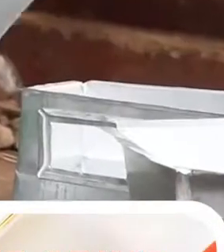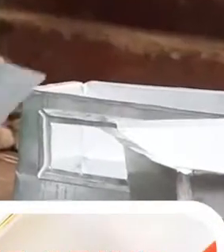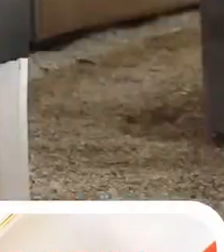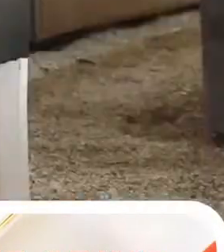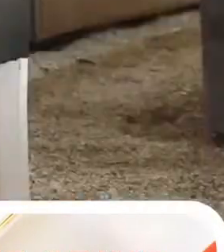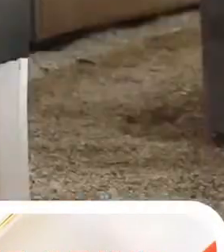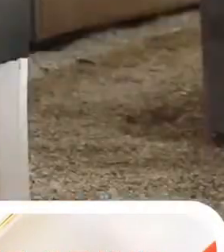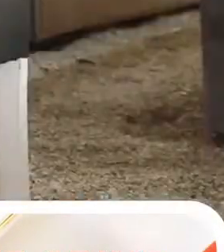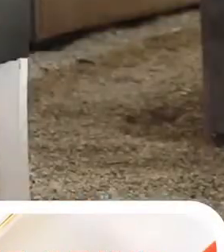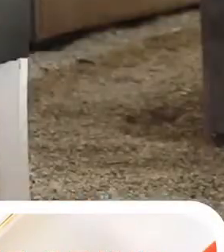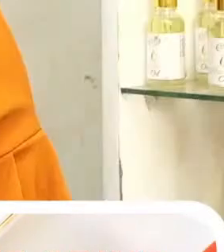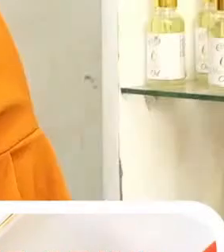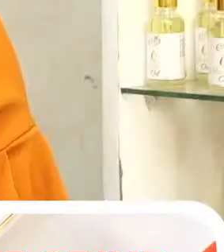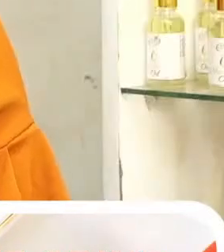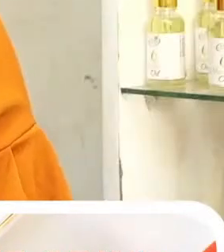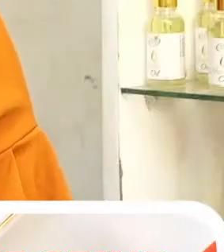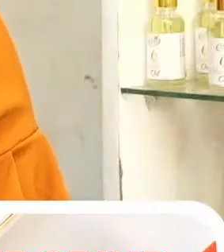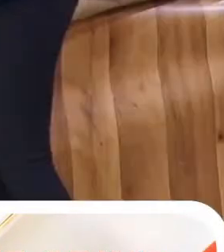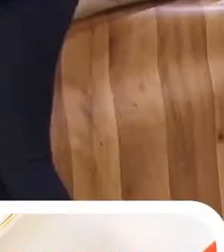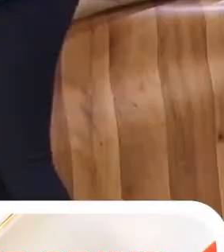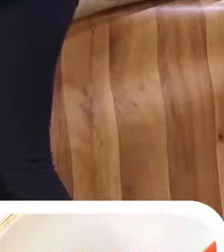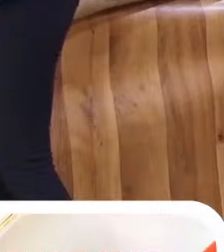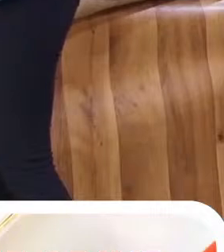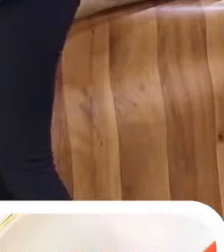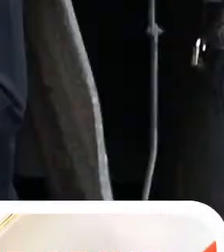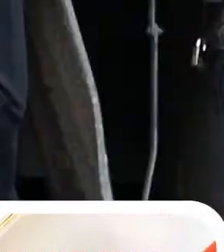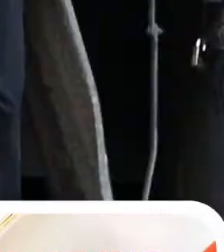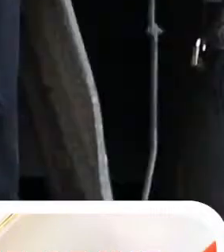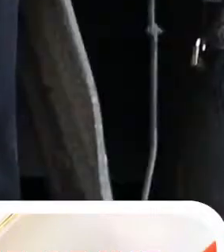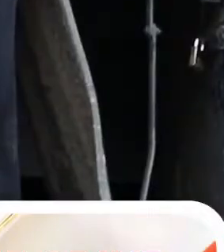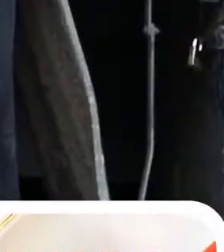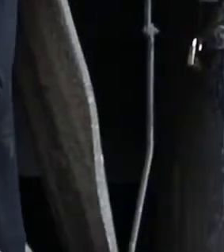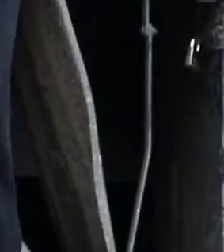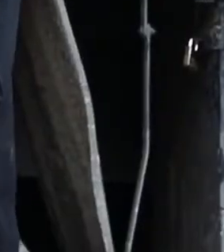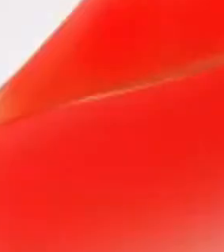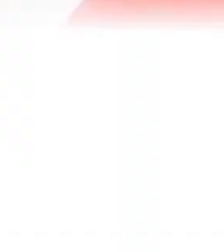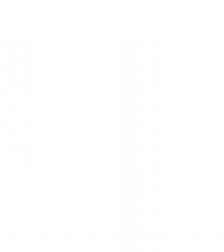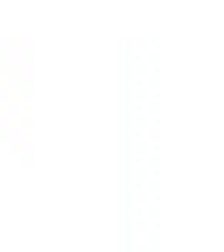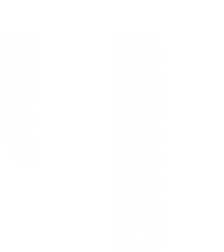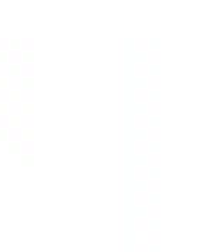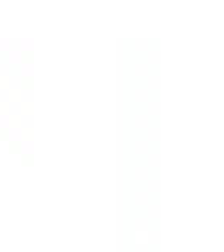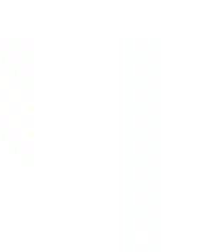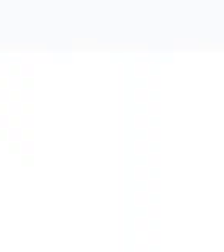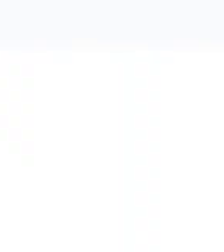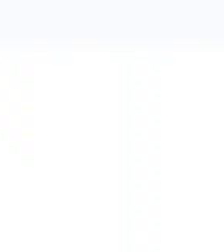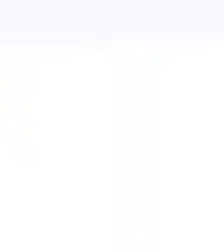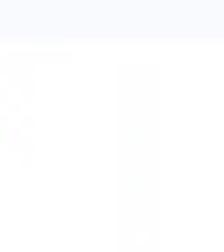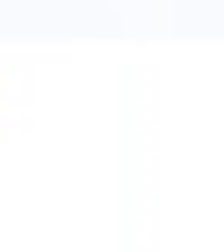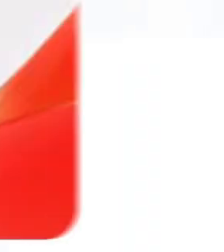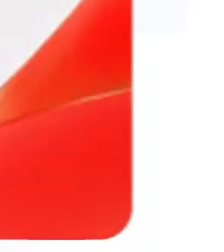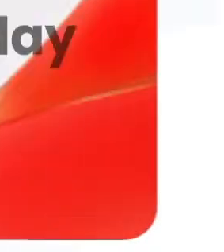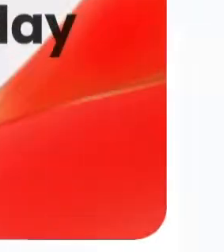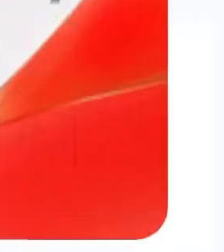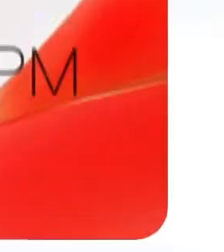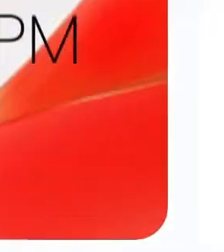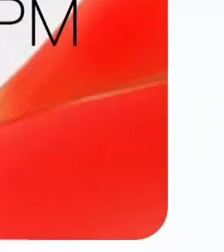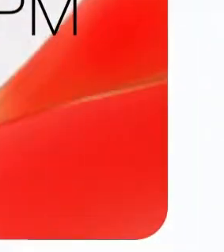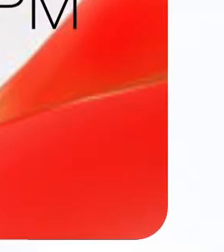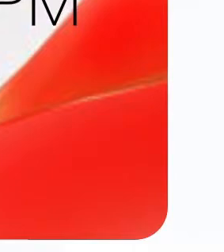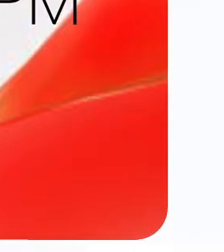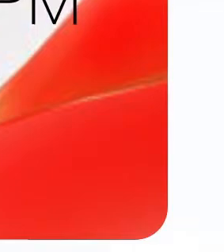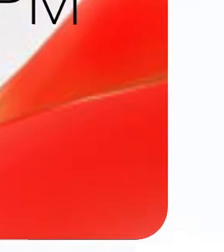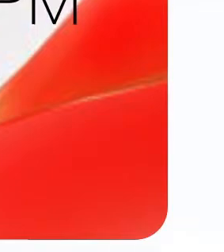the grind, we bring you their stories so you can tell yours. Every Monday at 7:30